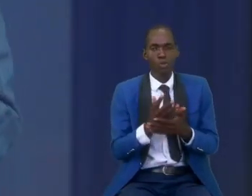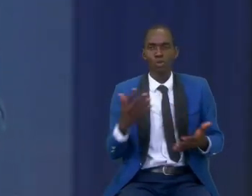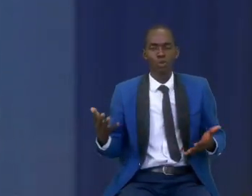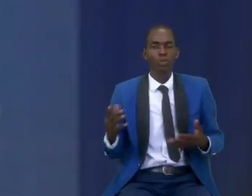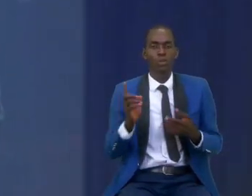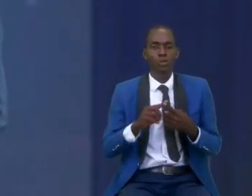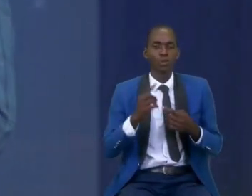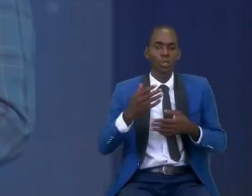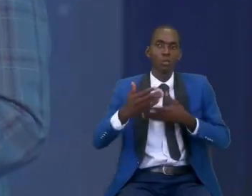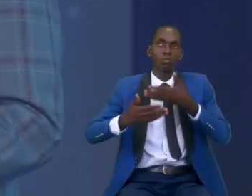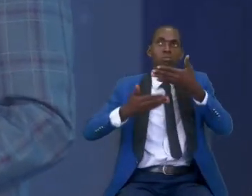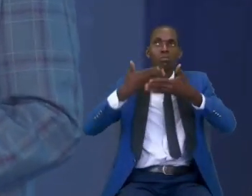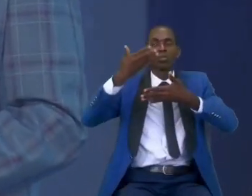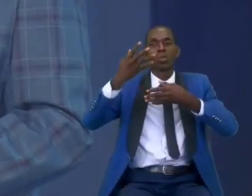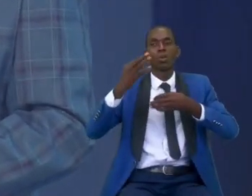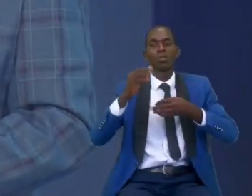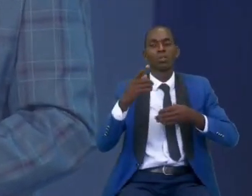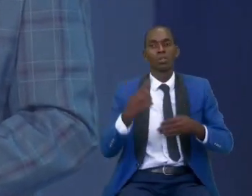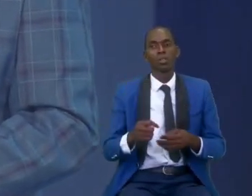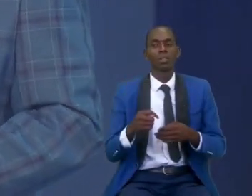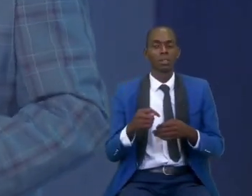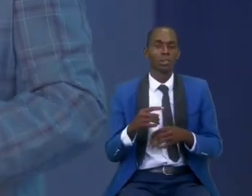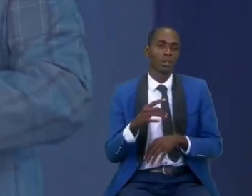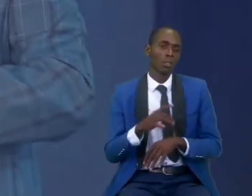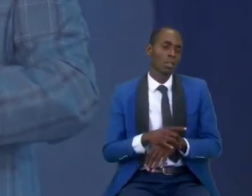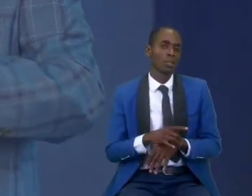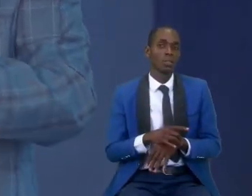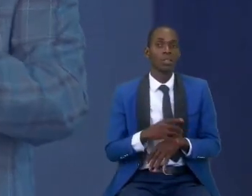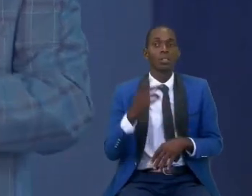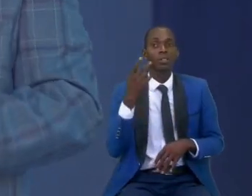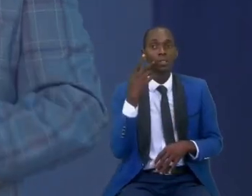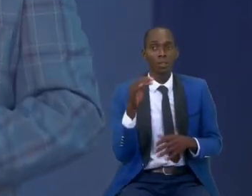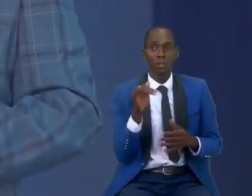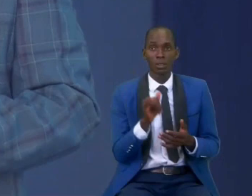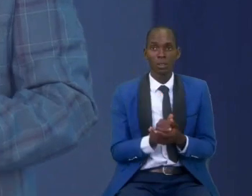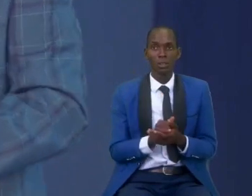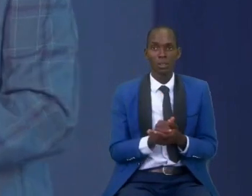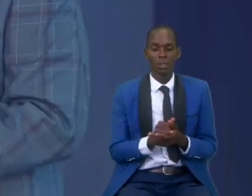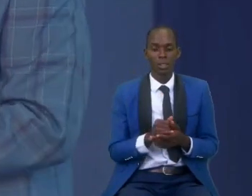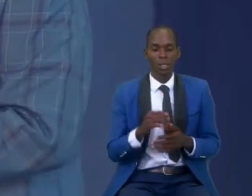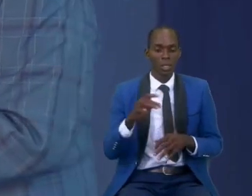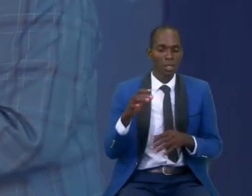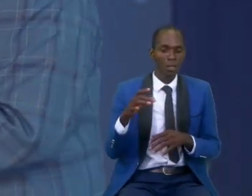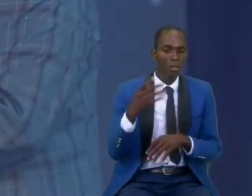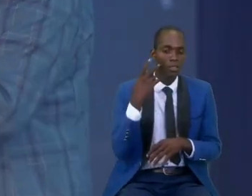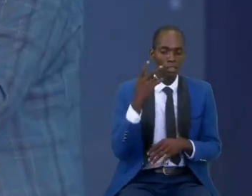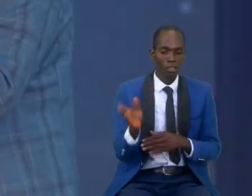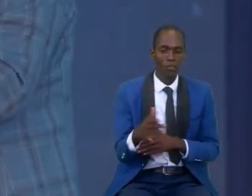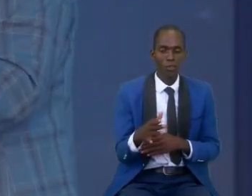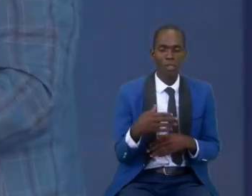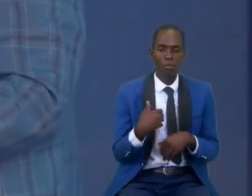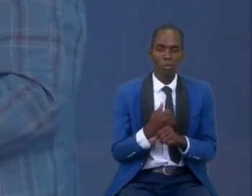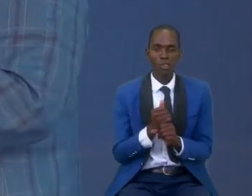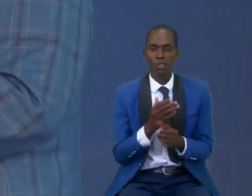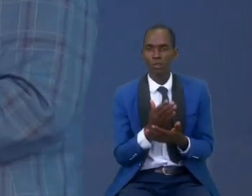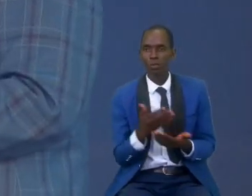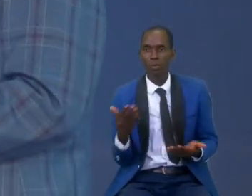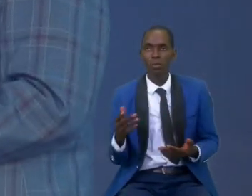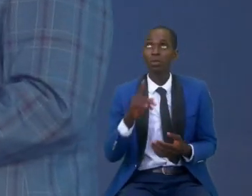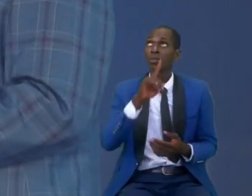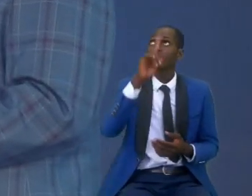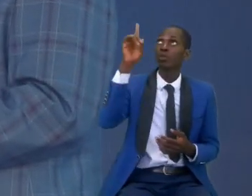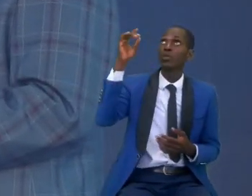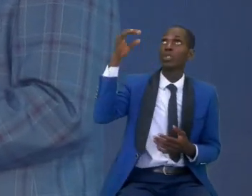contributing something. Look at the fish, they're contributing something. Look at the sun, it's contributing something. Look at the moon,